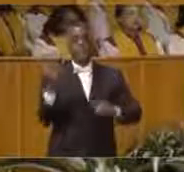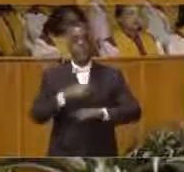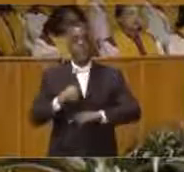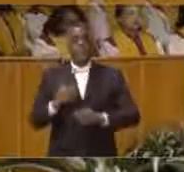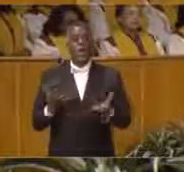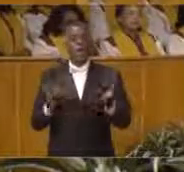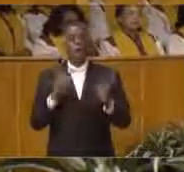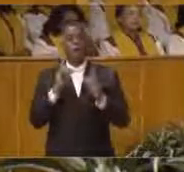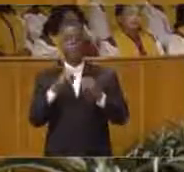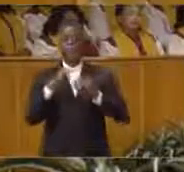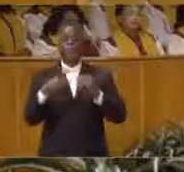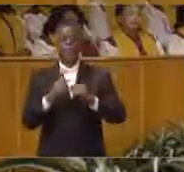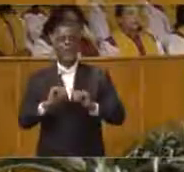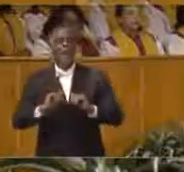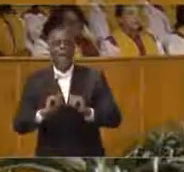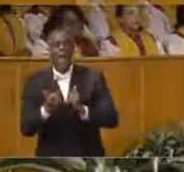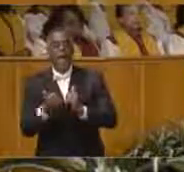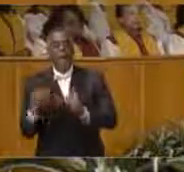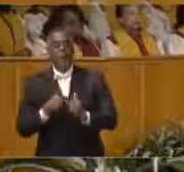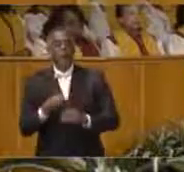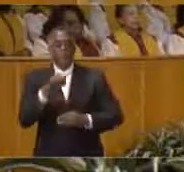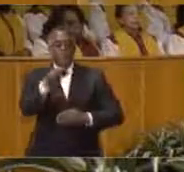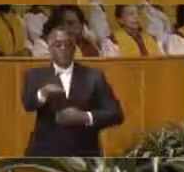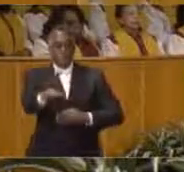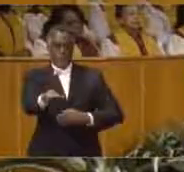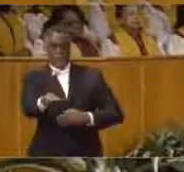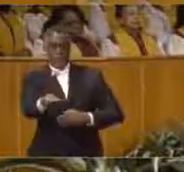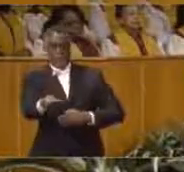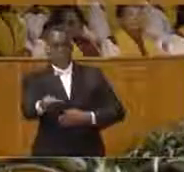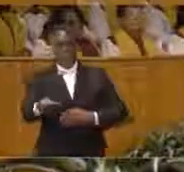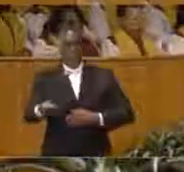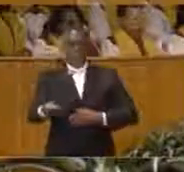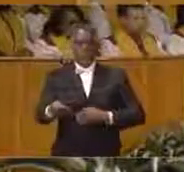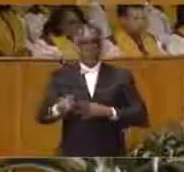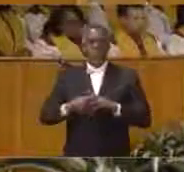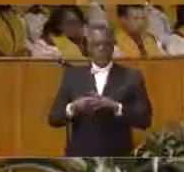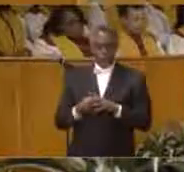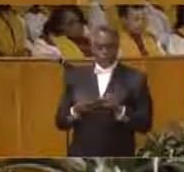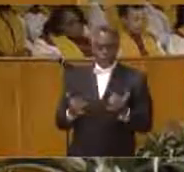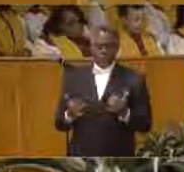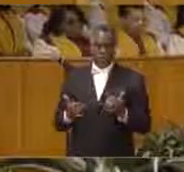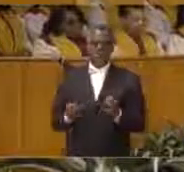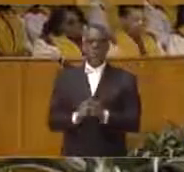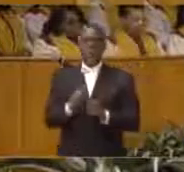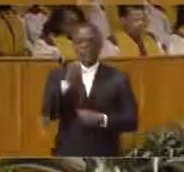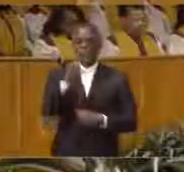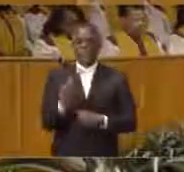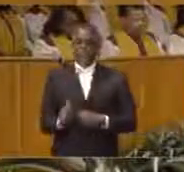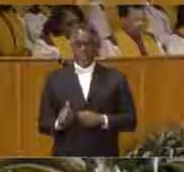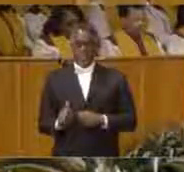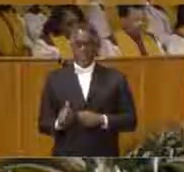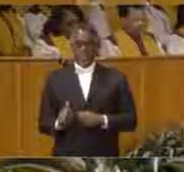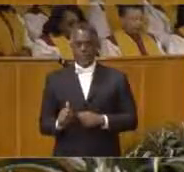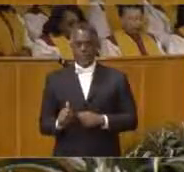I want to talk about how we give and start our journey with tithing.